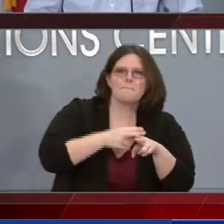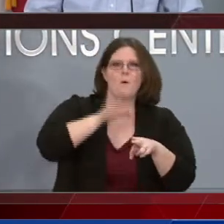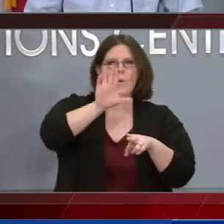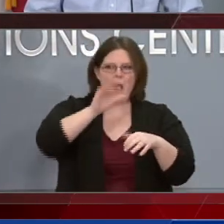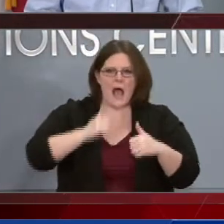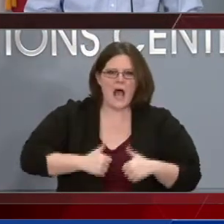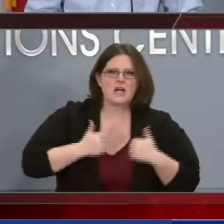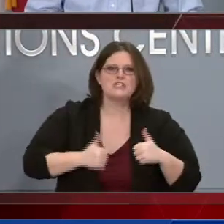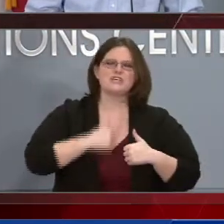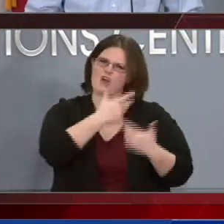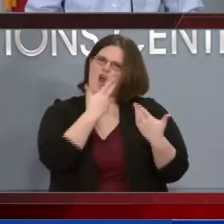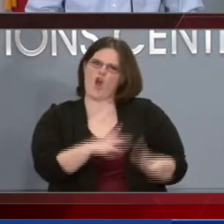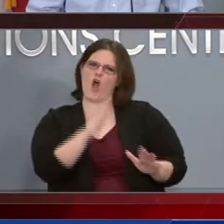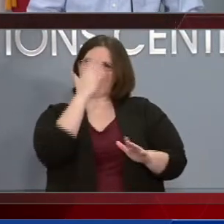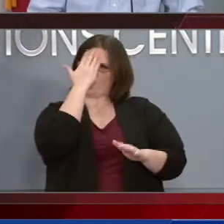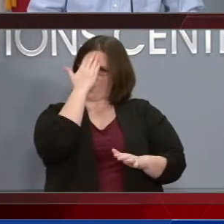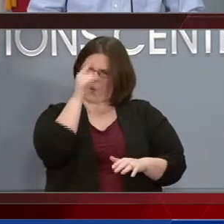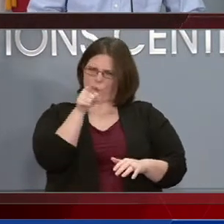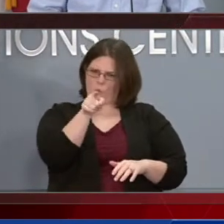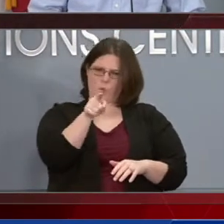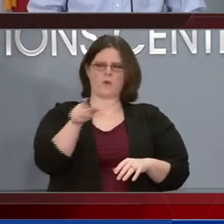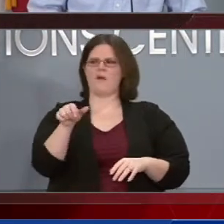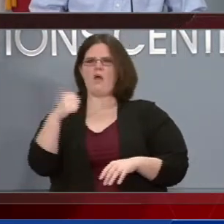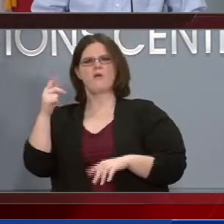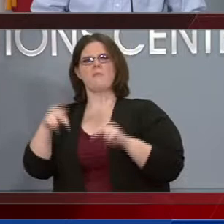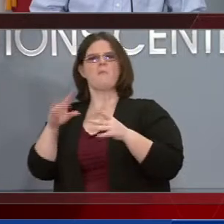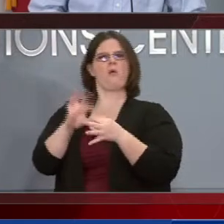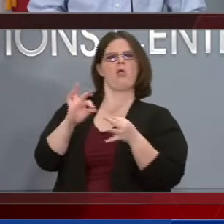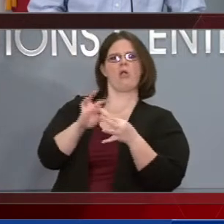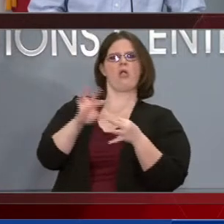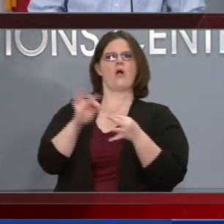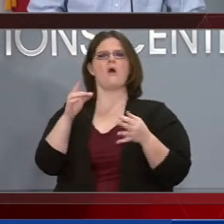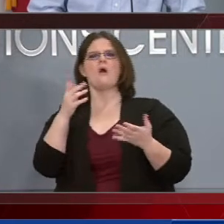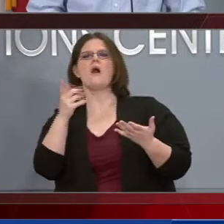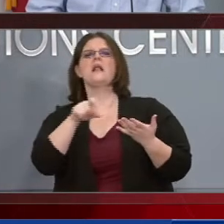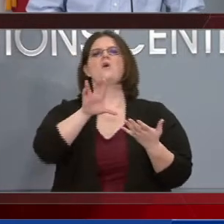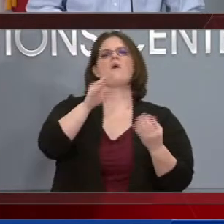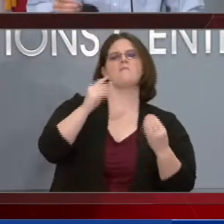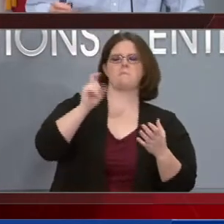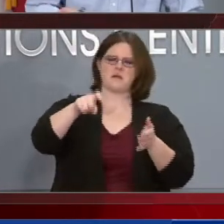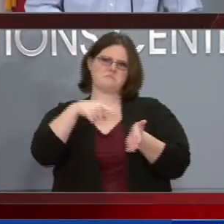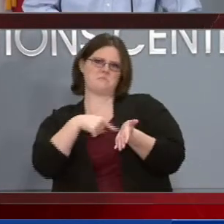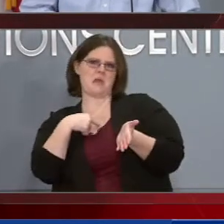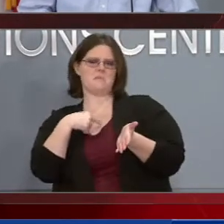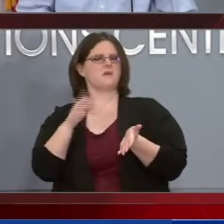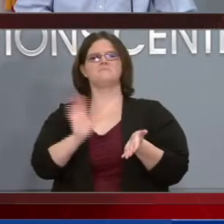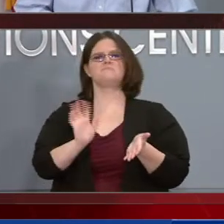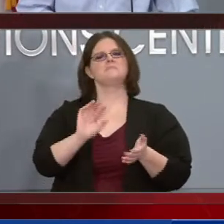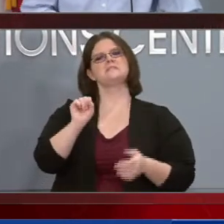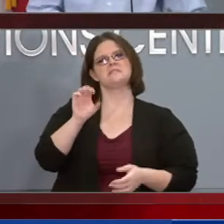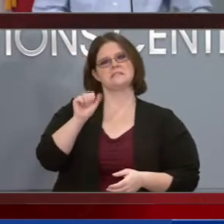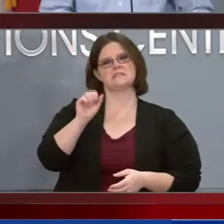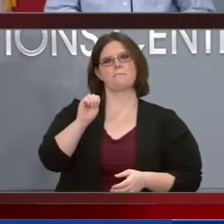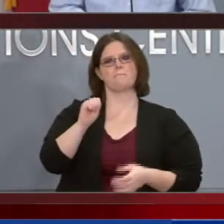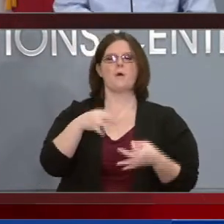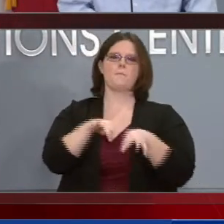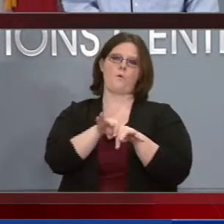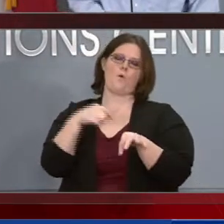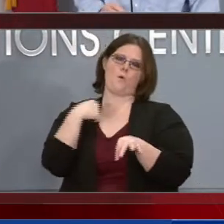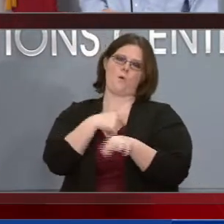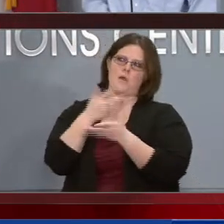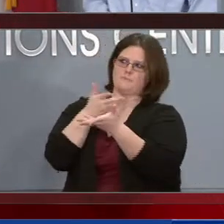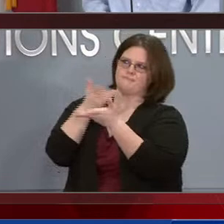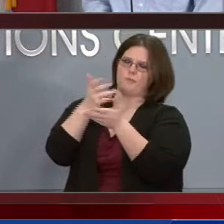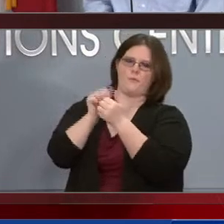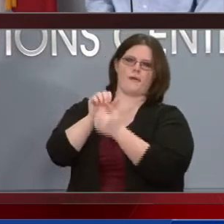as safe as possible from scams. We want to make sure we work with the Attorney General's Office on that. Do you